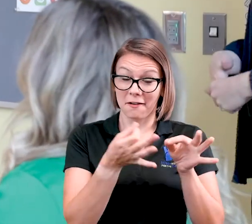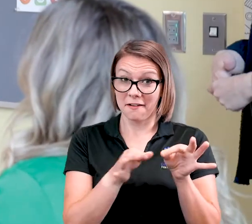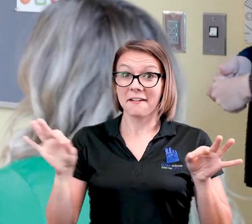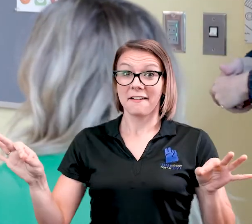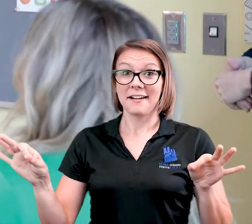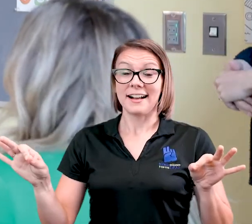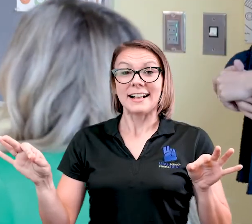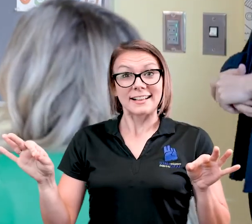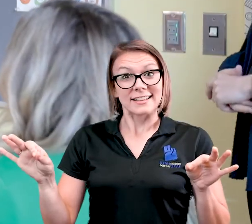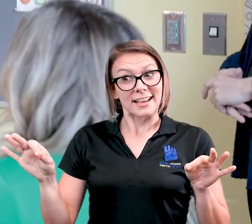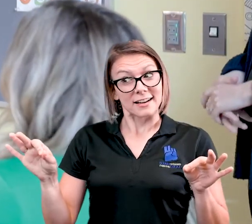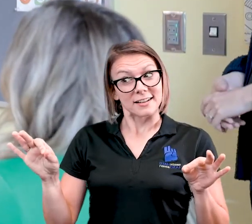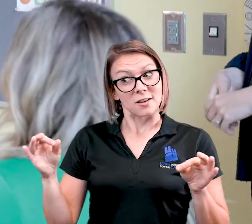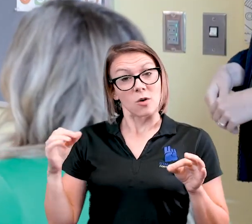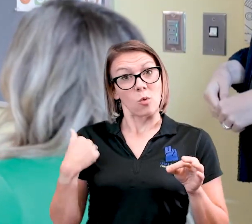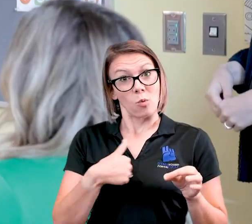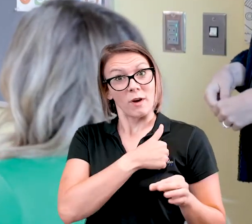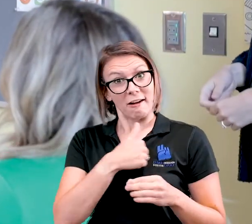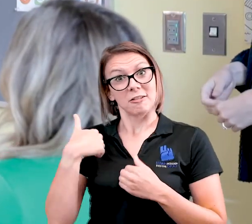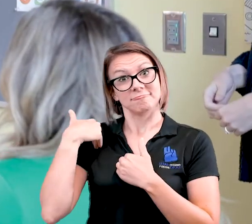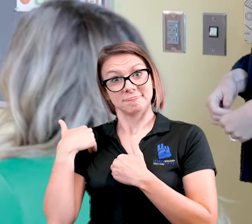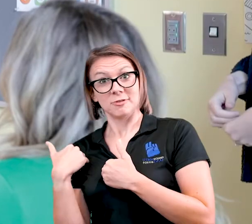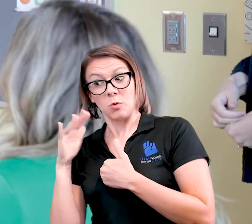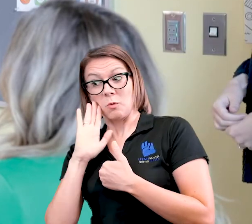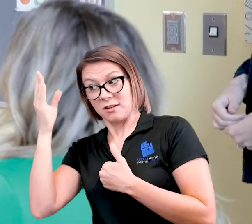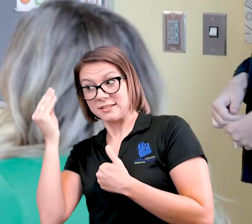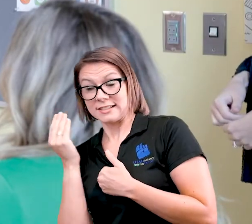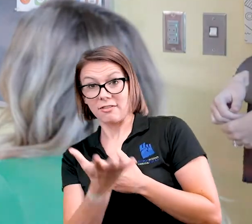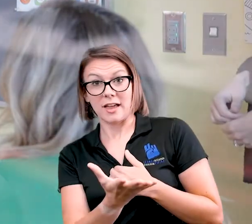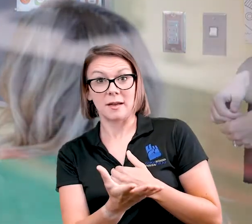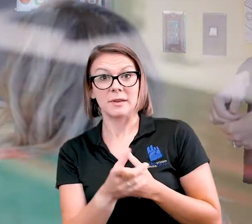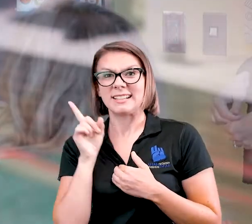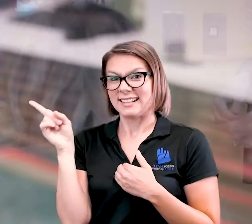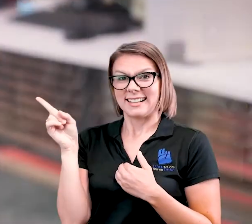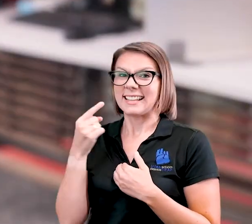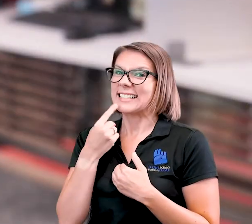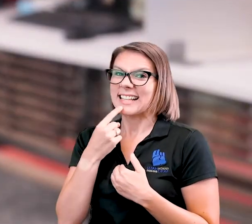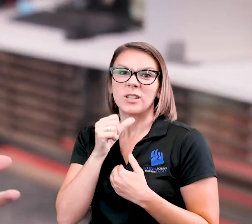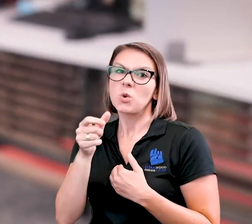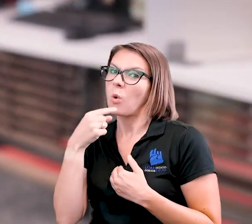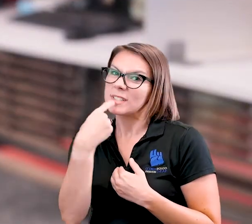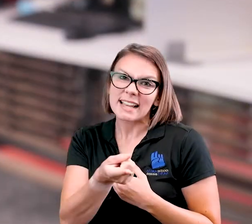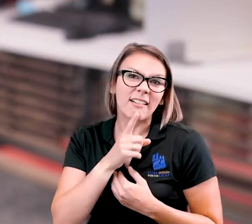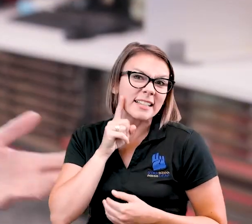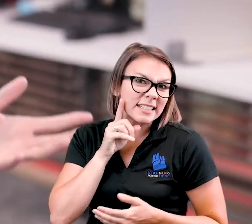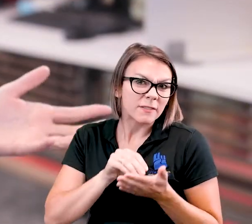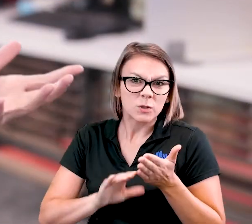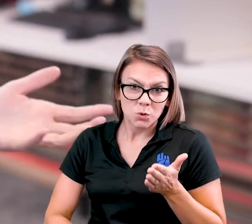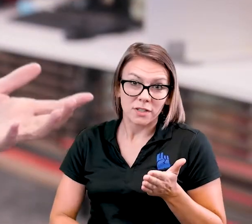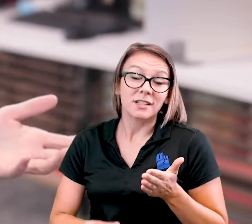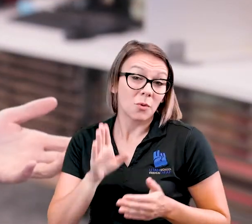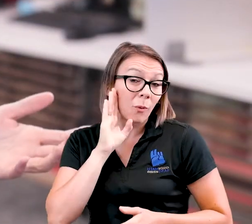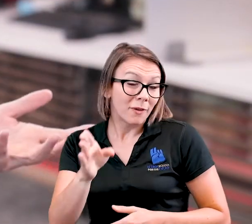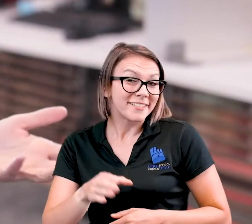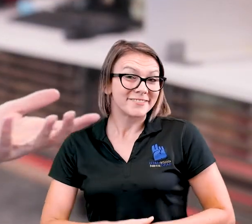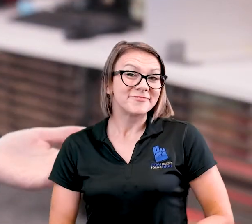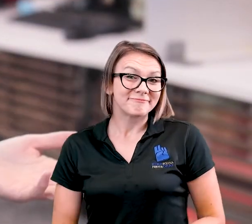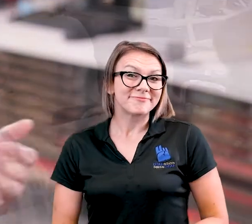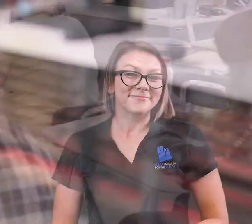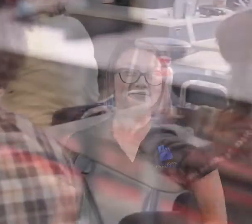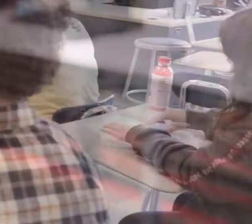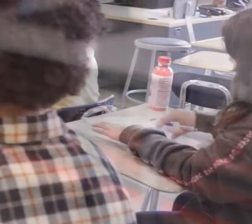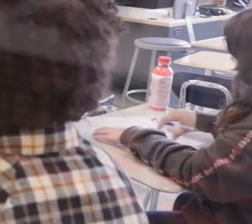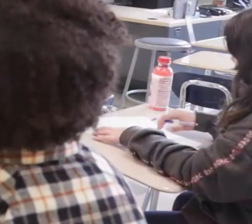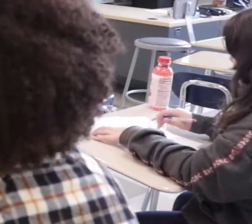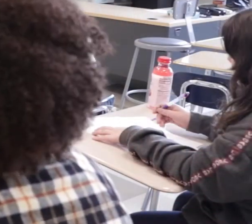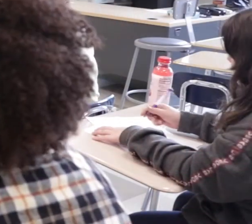we ethically have to still share that information, and so our interpretation will include, "Oh, please don't tell that student this right